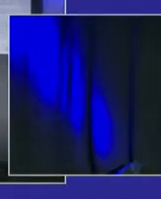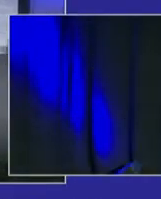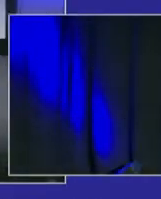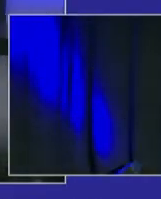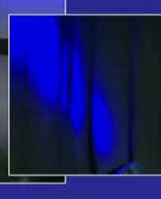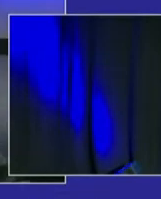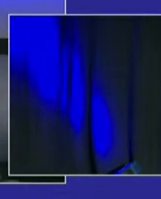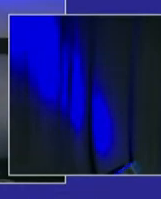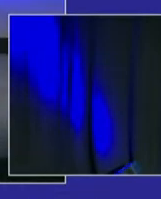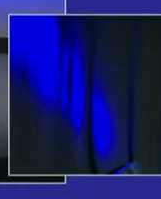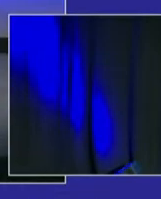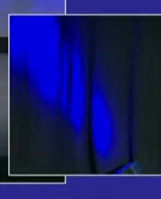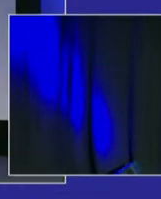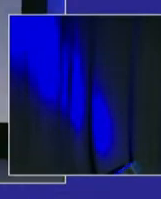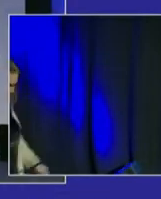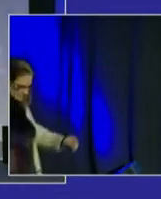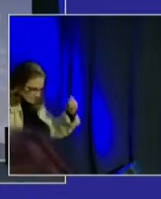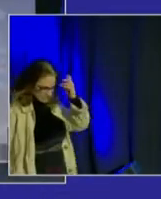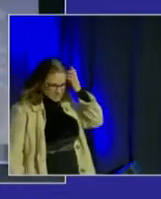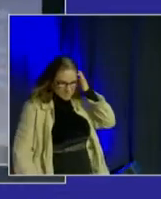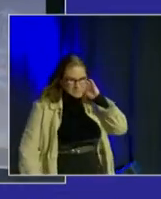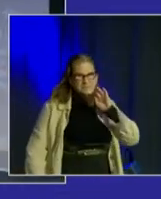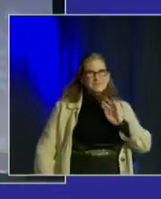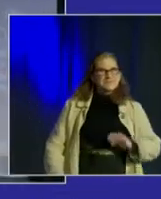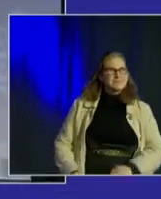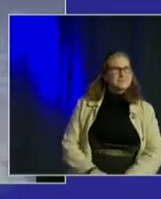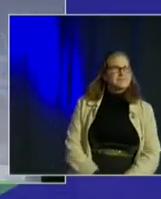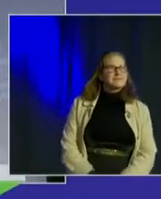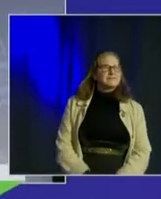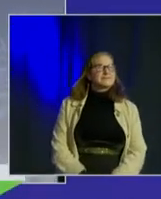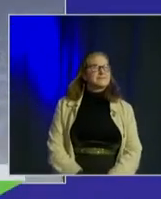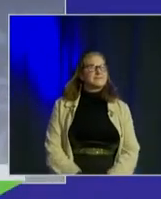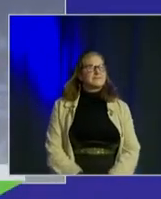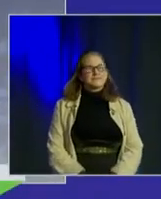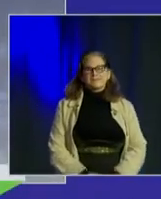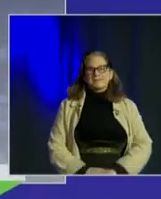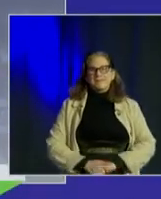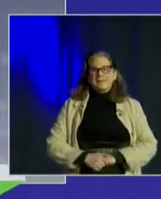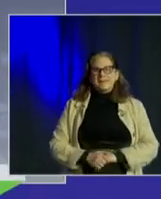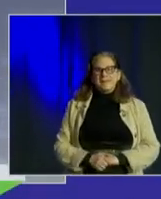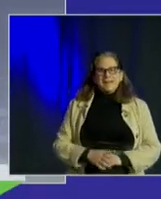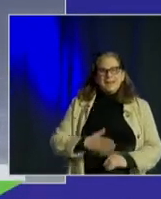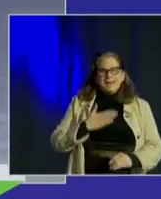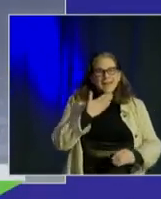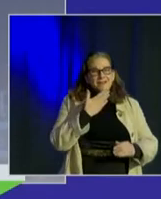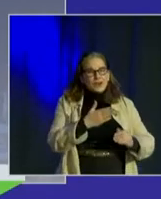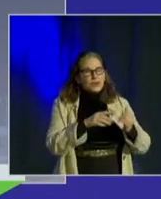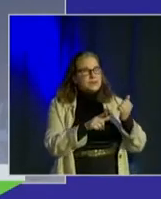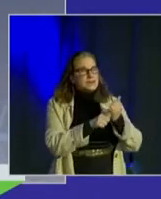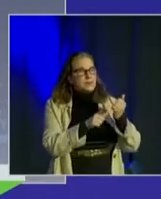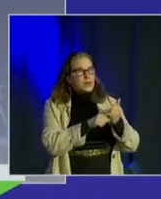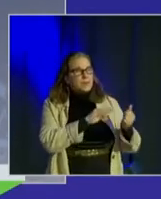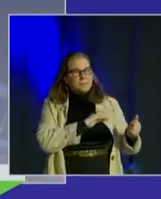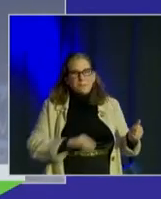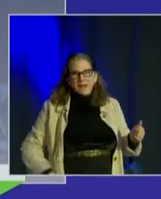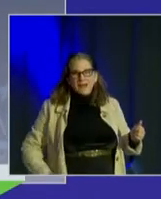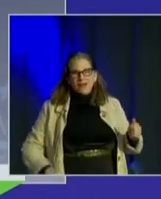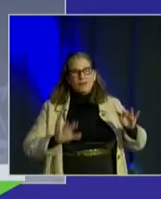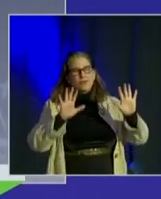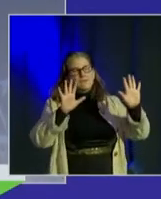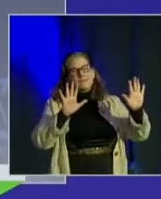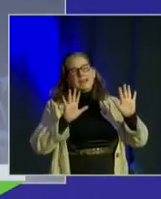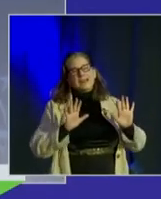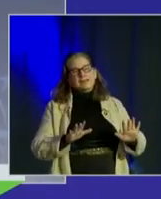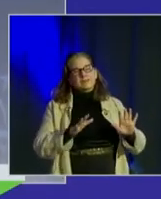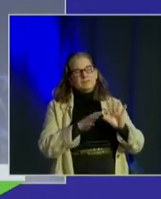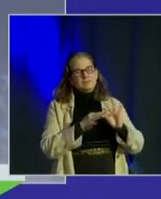Thank you, Deputy Mayors, for your fantastic pitches. And now is the exciting time where we get to question and answer, and we get to hear from you all